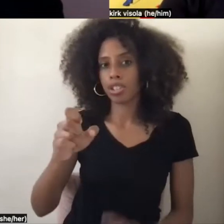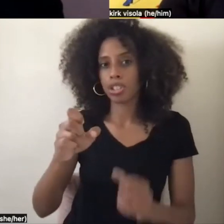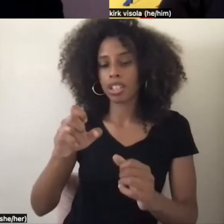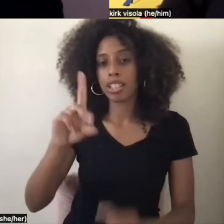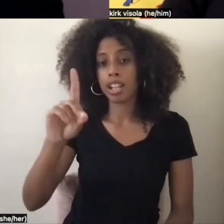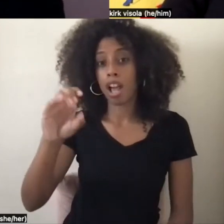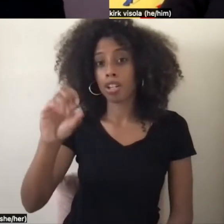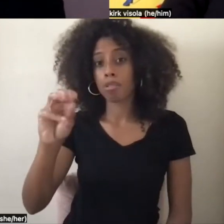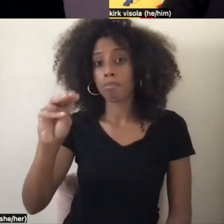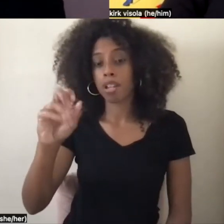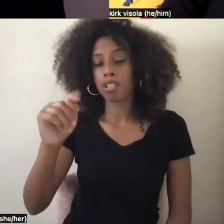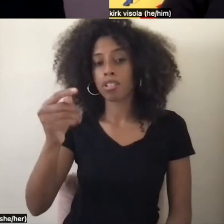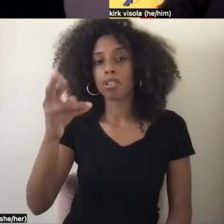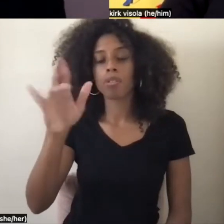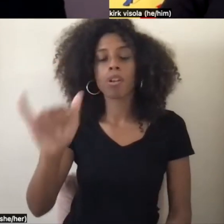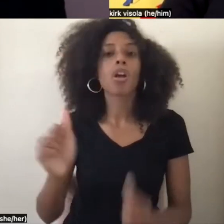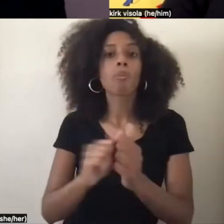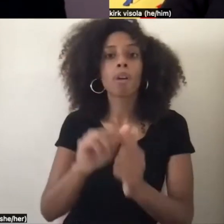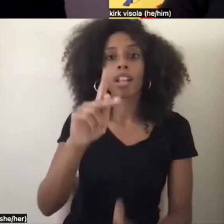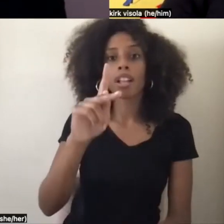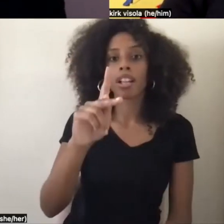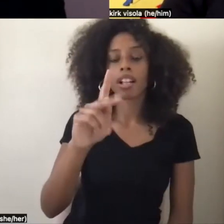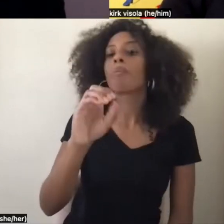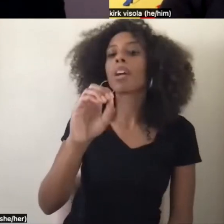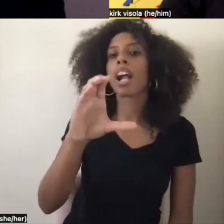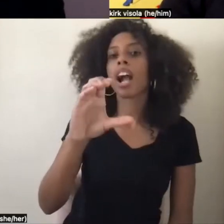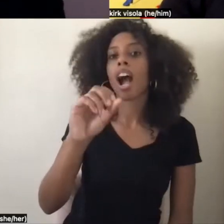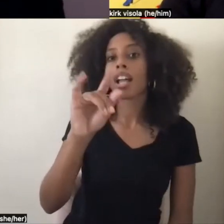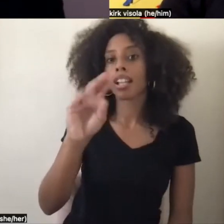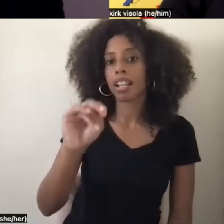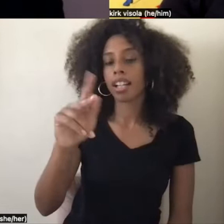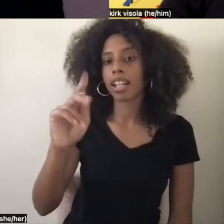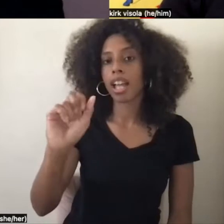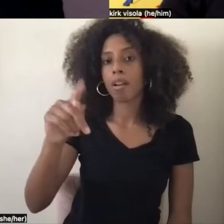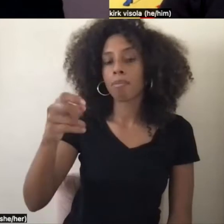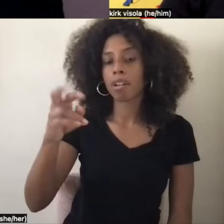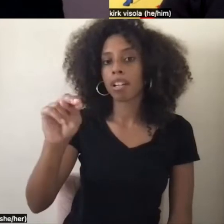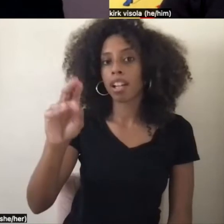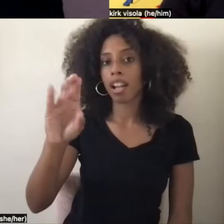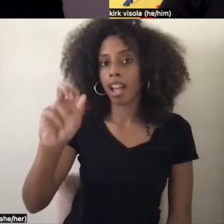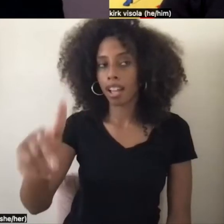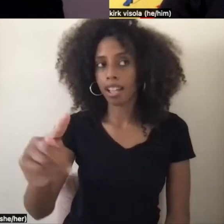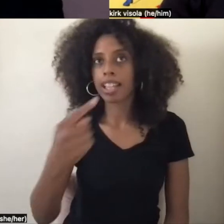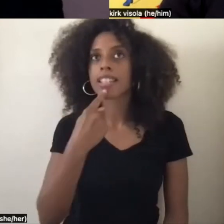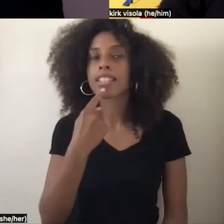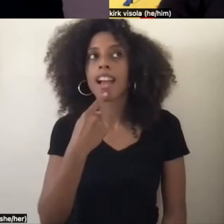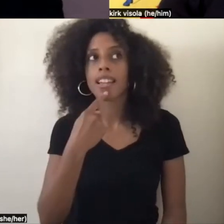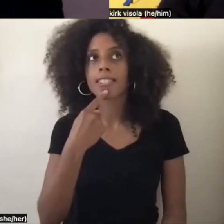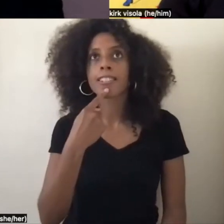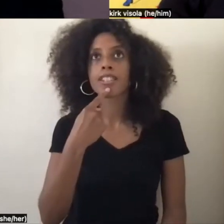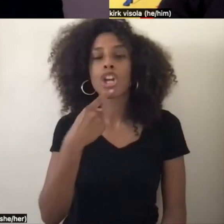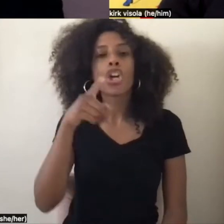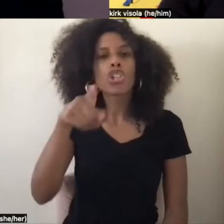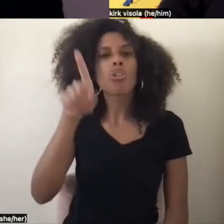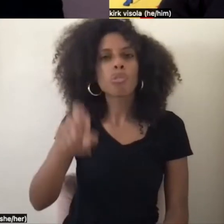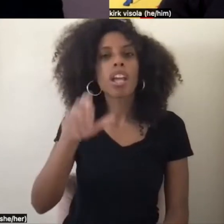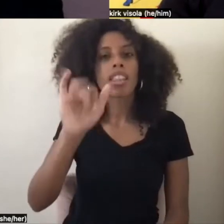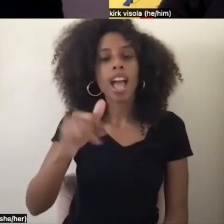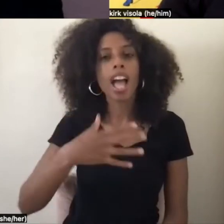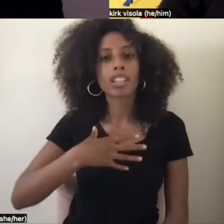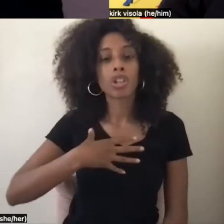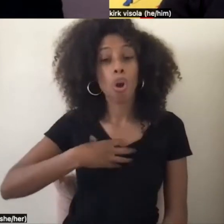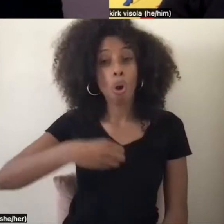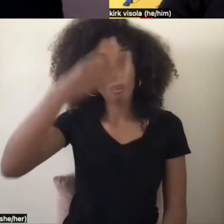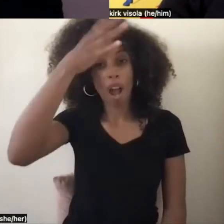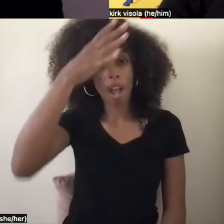And it sounds shitty to say, but it's kind of true. And you also need other